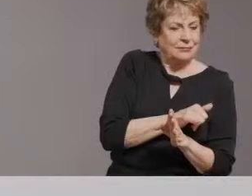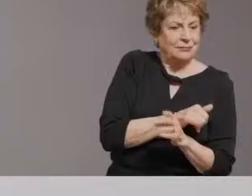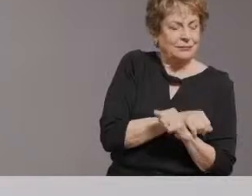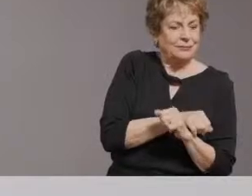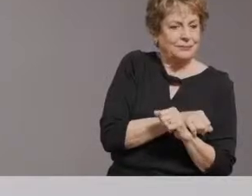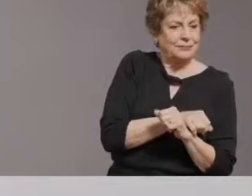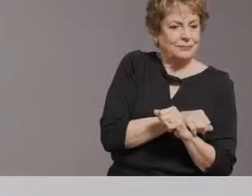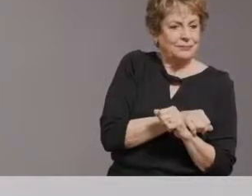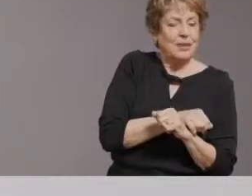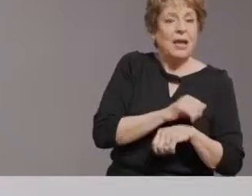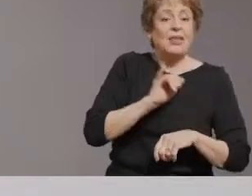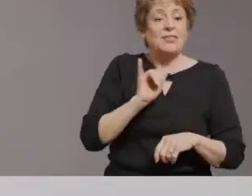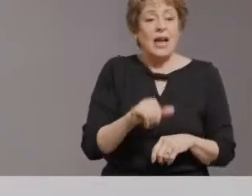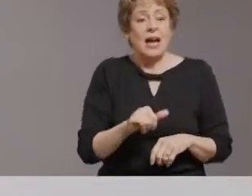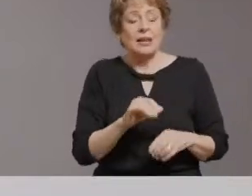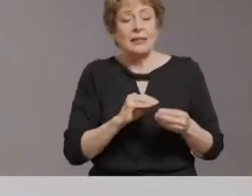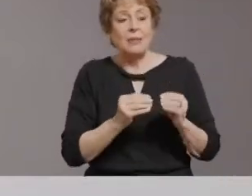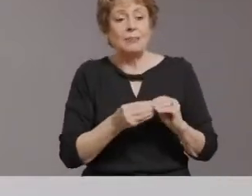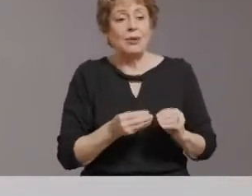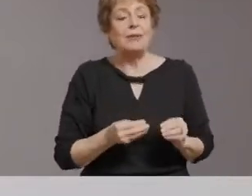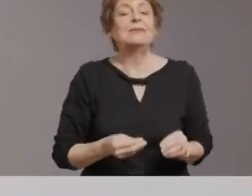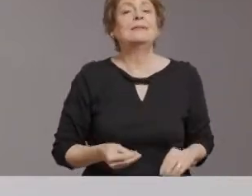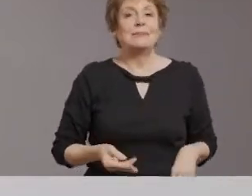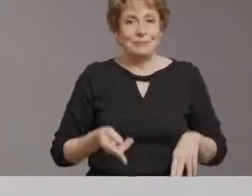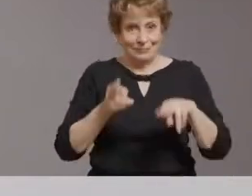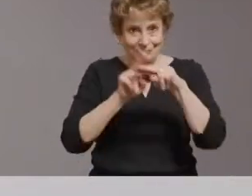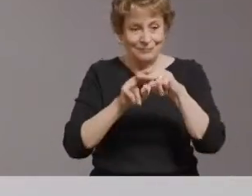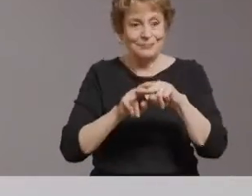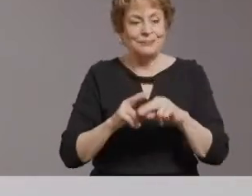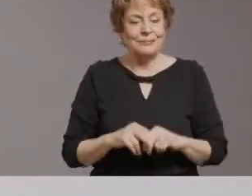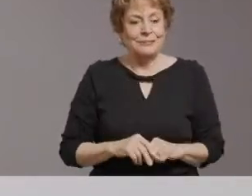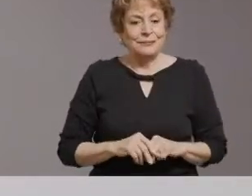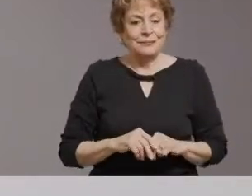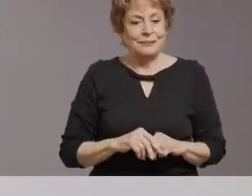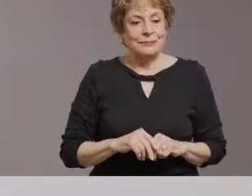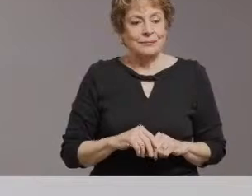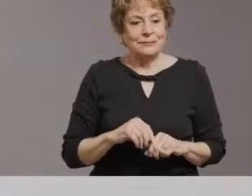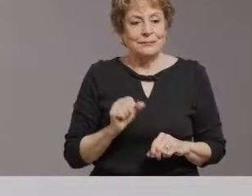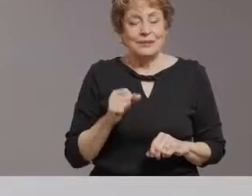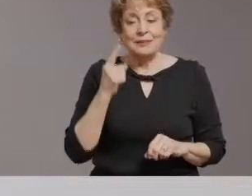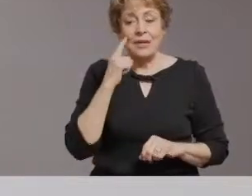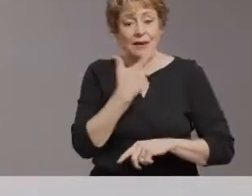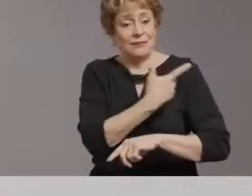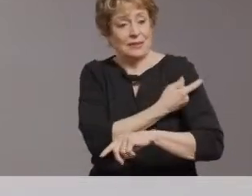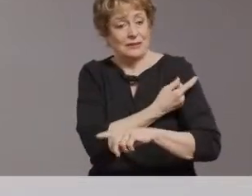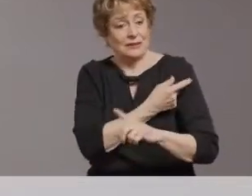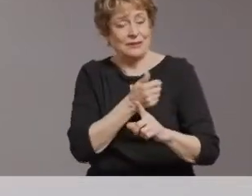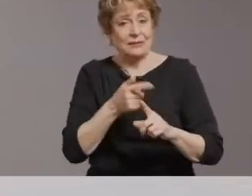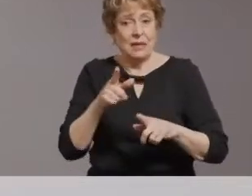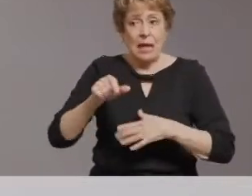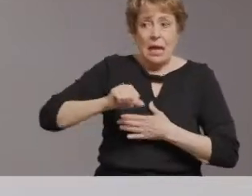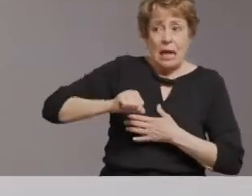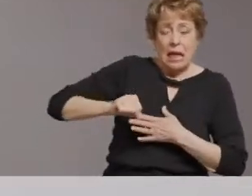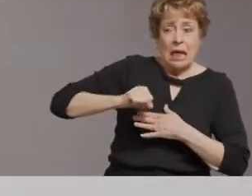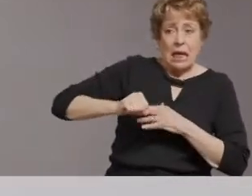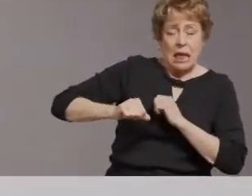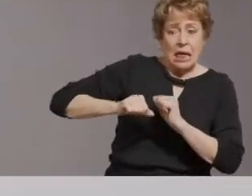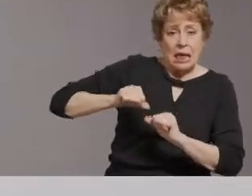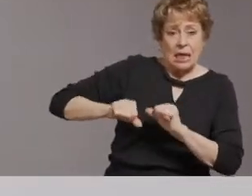a bit. And so, but I agree. I think vaccine hesitancy will be an